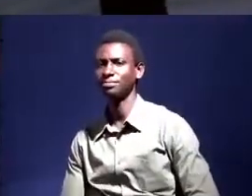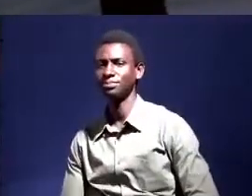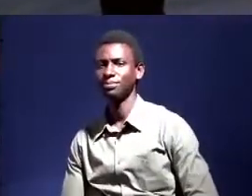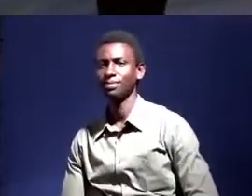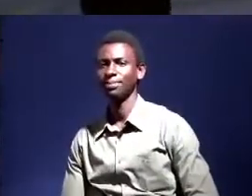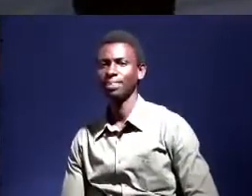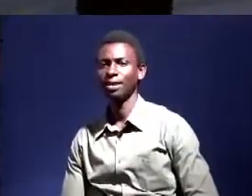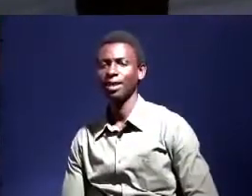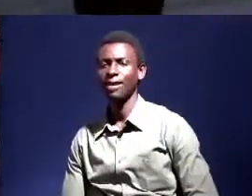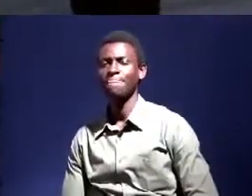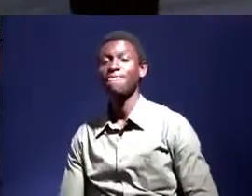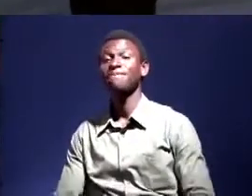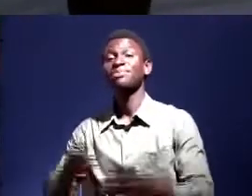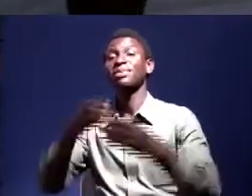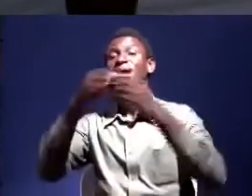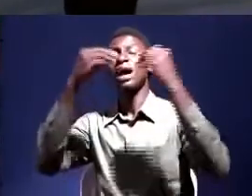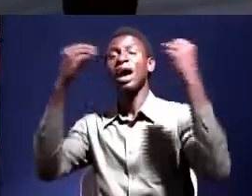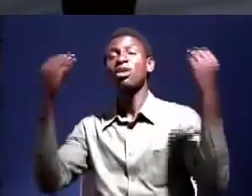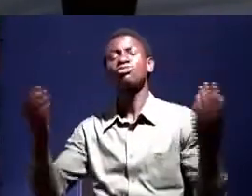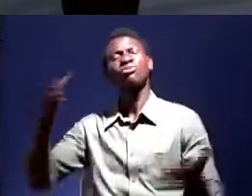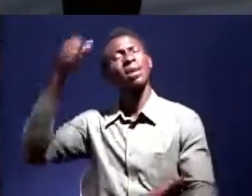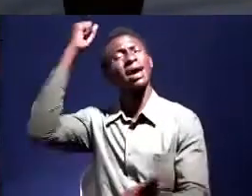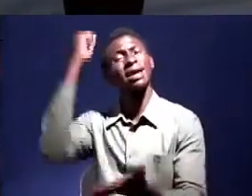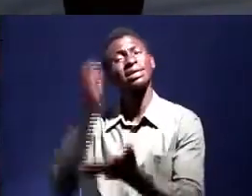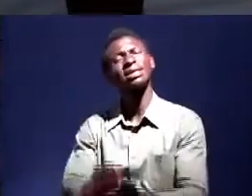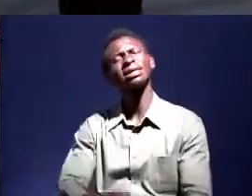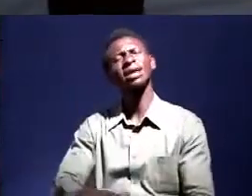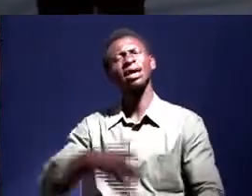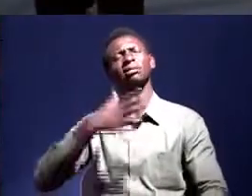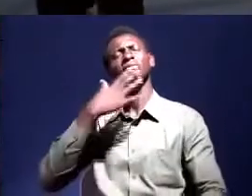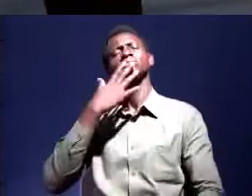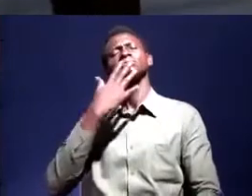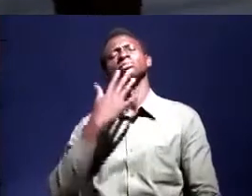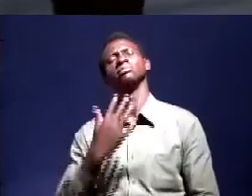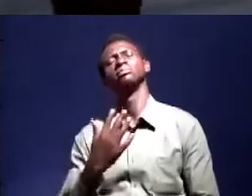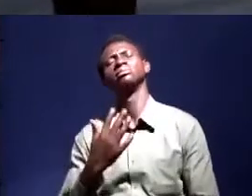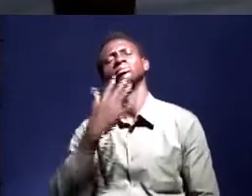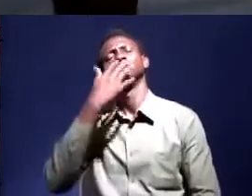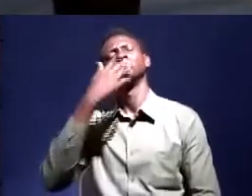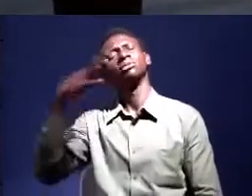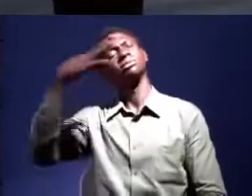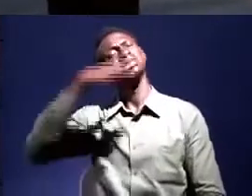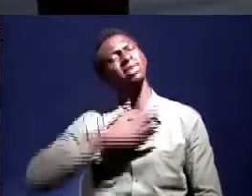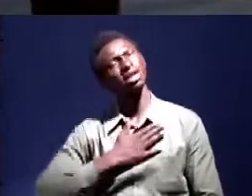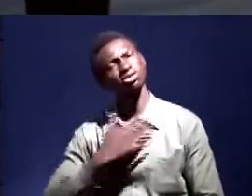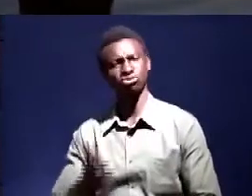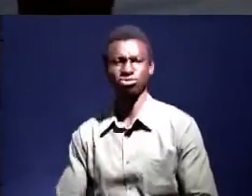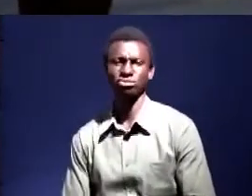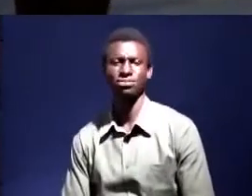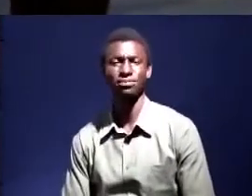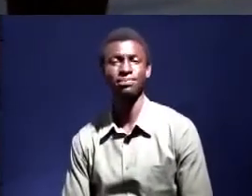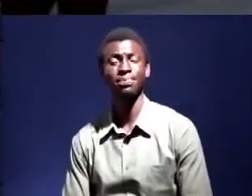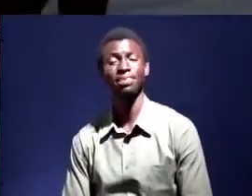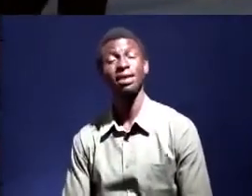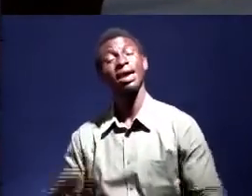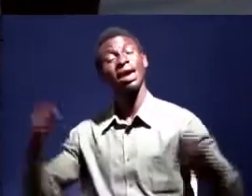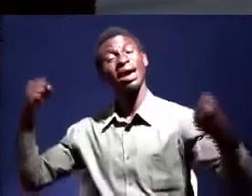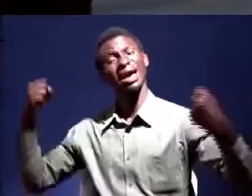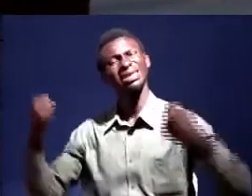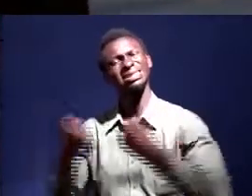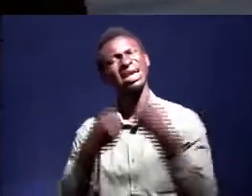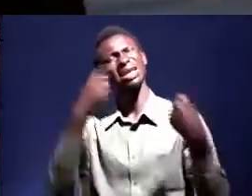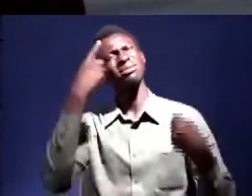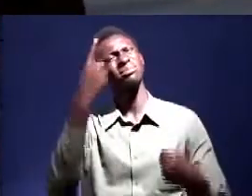breath. Hatuna hakika ya pumzi yetu inayofuata. One car accident could take your life. Ajali moja ya